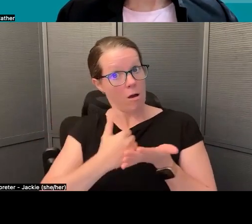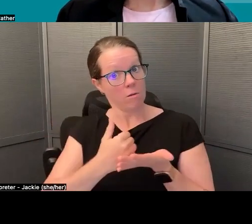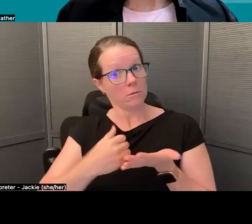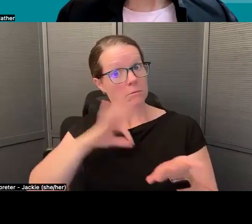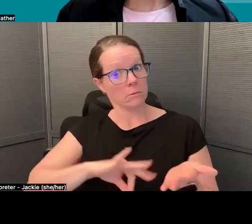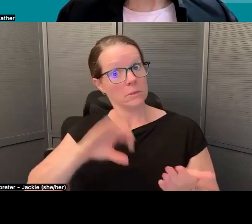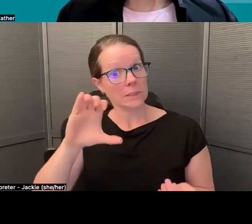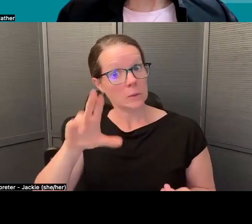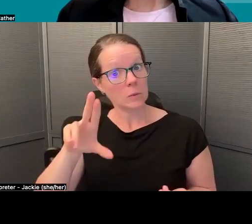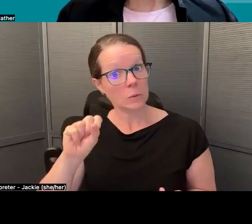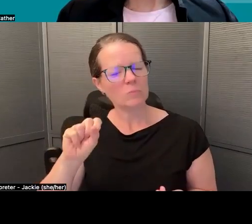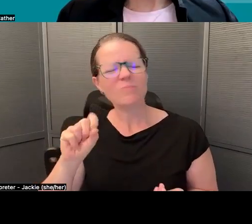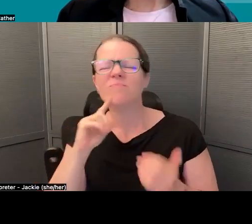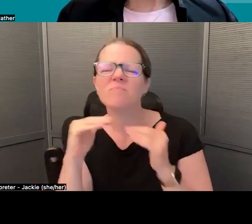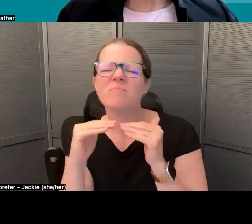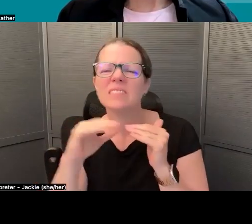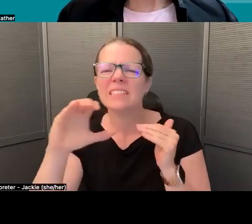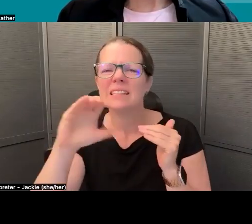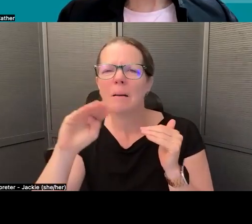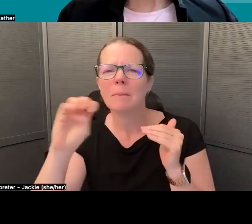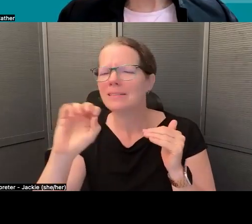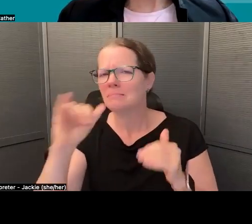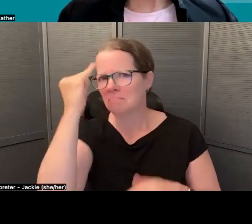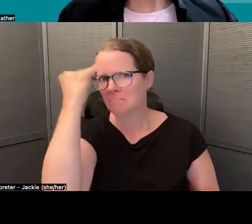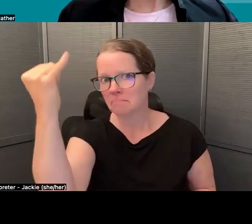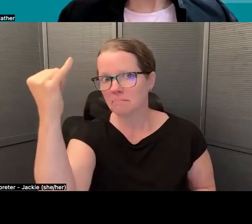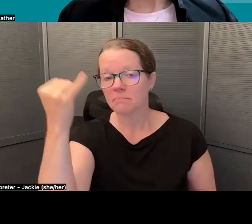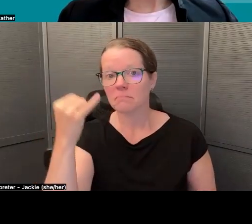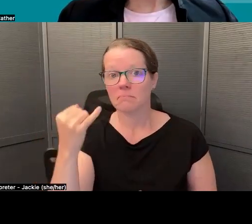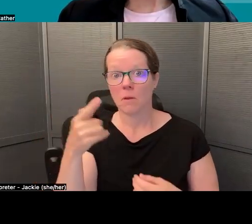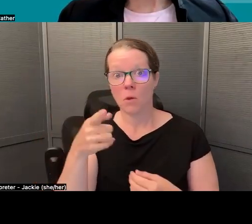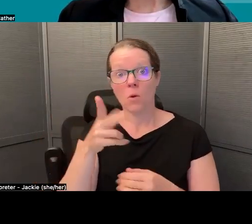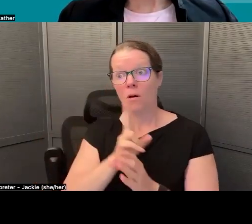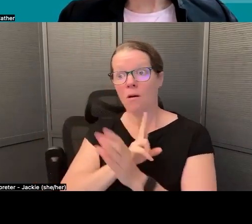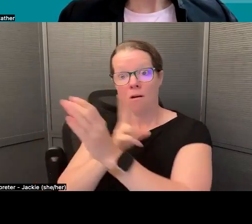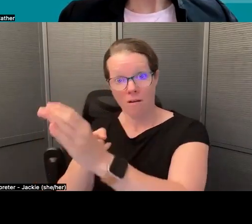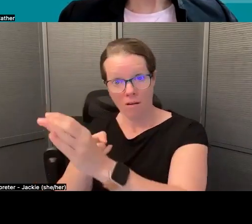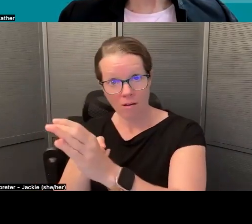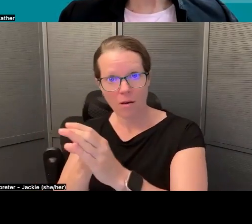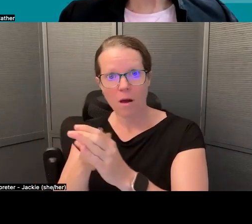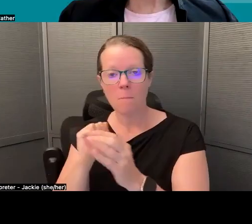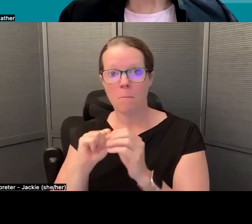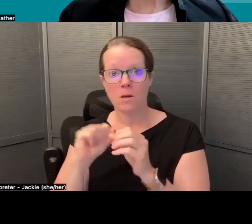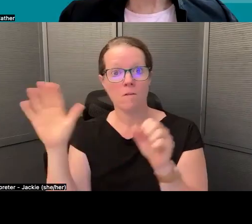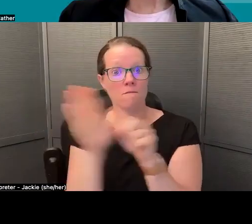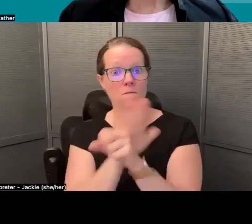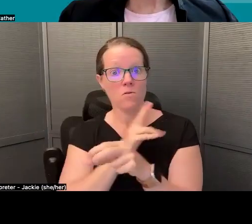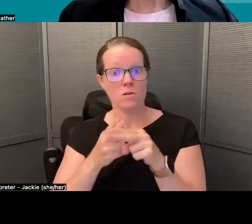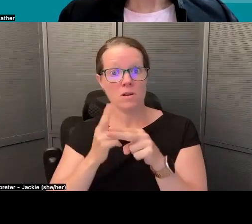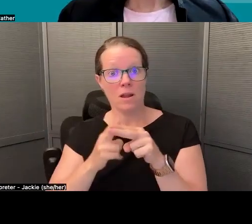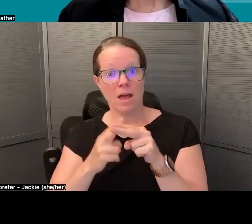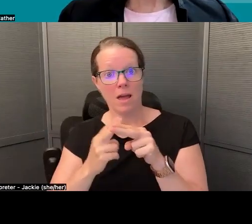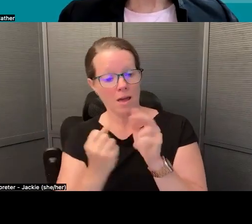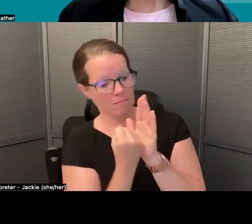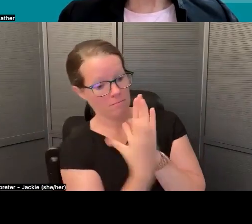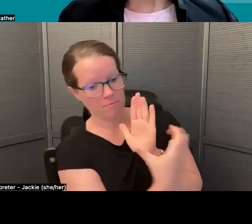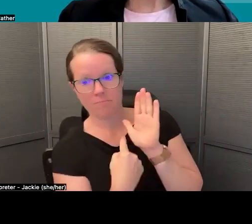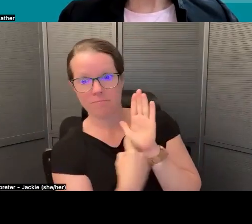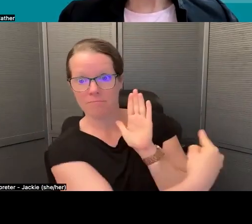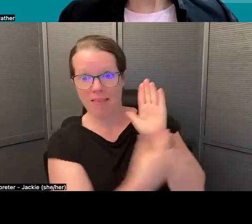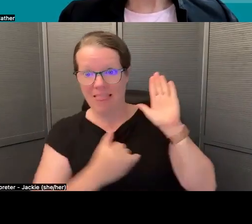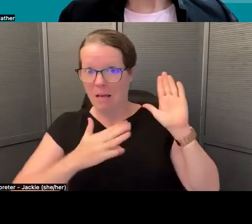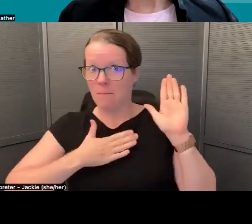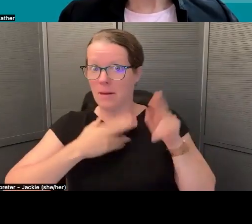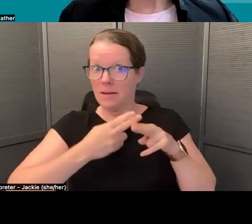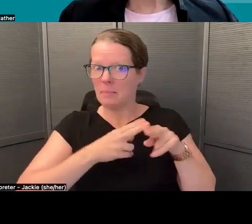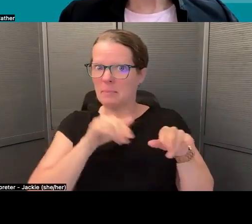to CMEs. You do need to join the conference with your full name displayed. You have to attend the entire conference, and you need to complete